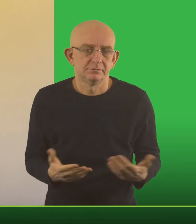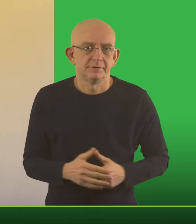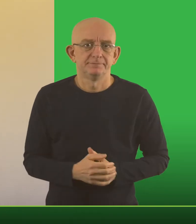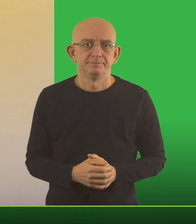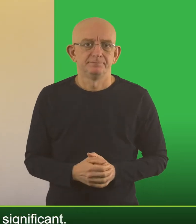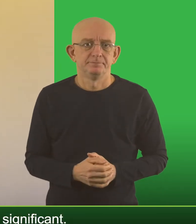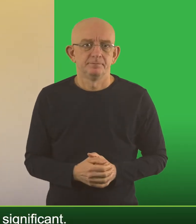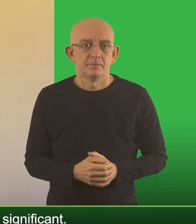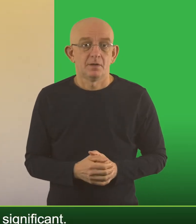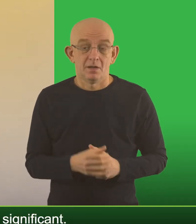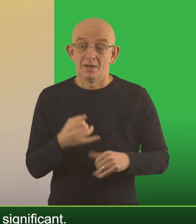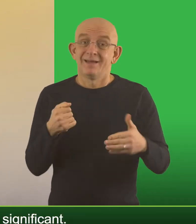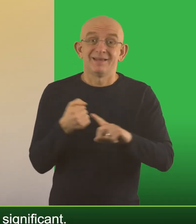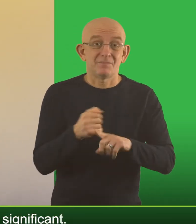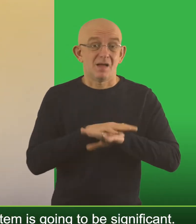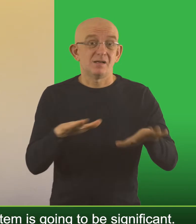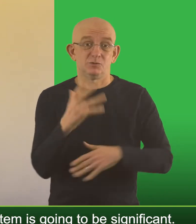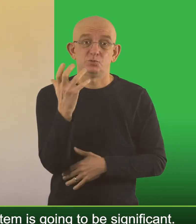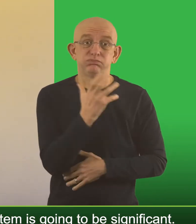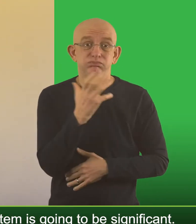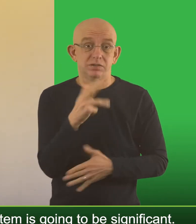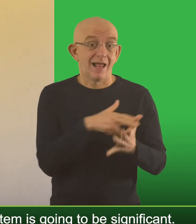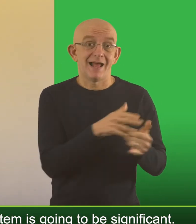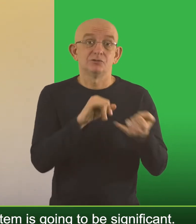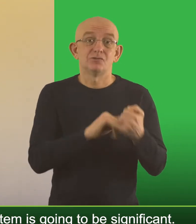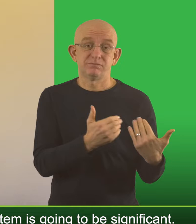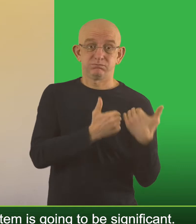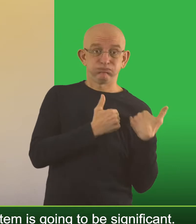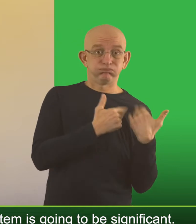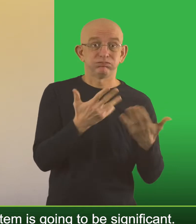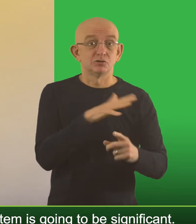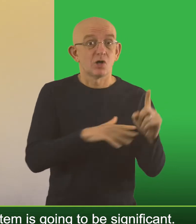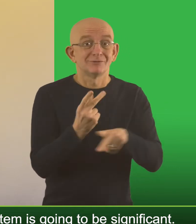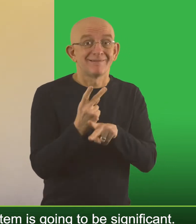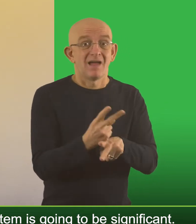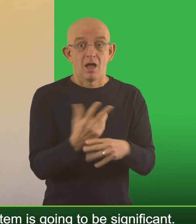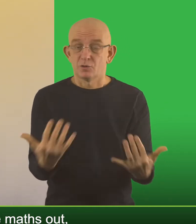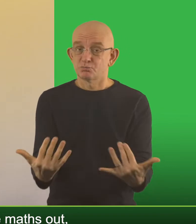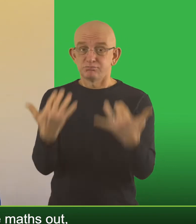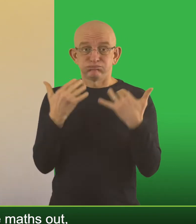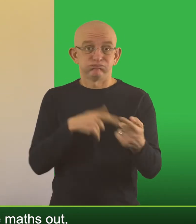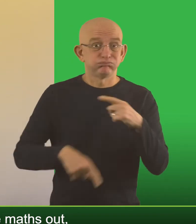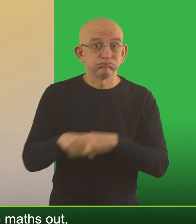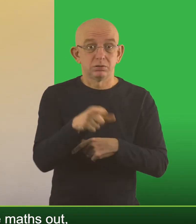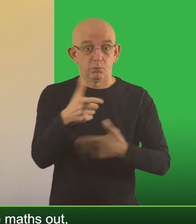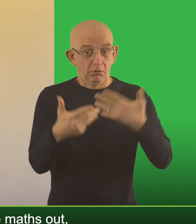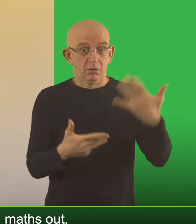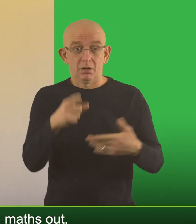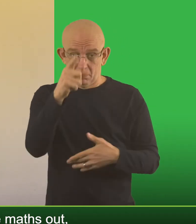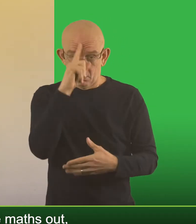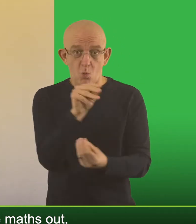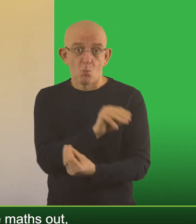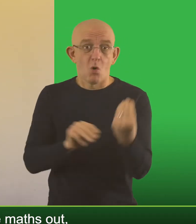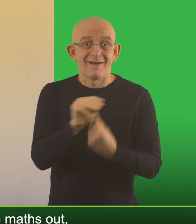so. The impact is going to be significant. The impact on the NHS and social care system is going to be significant. The maths, if you play the maths out,